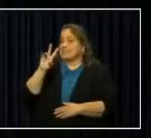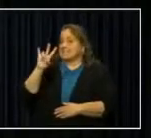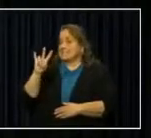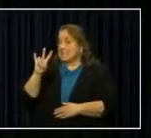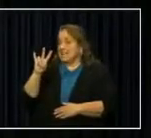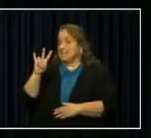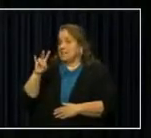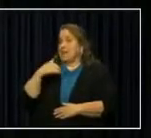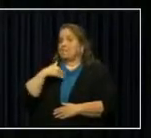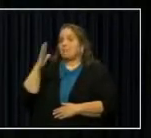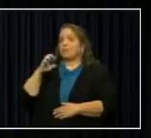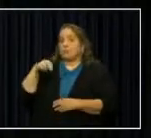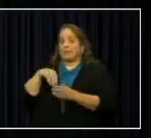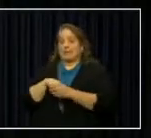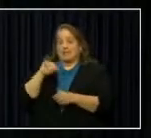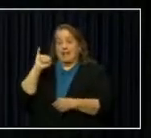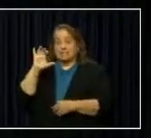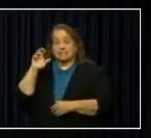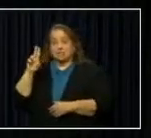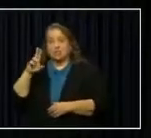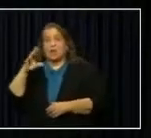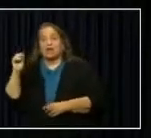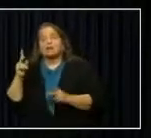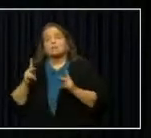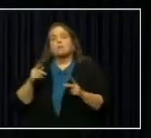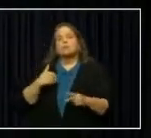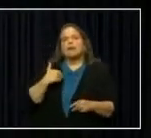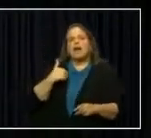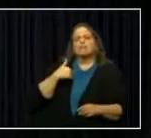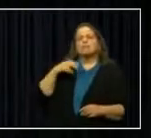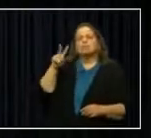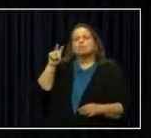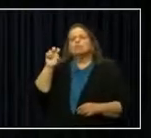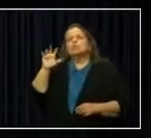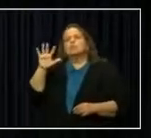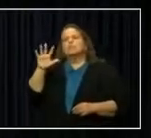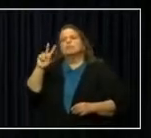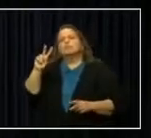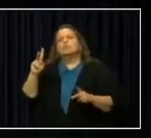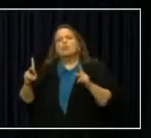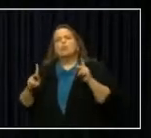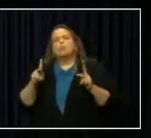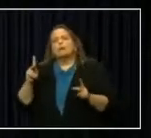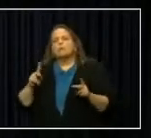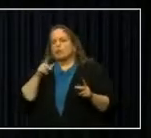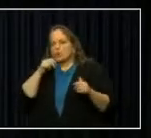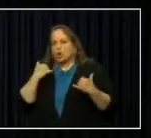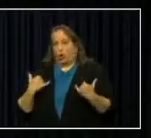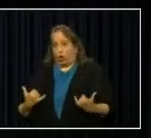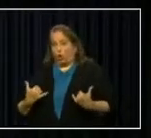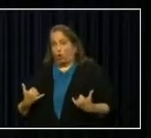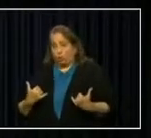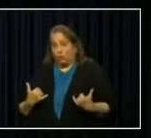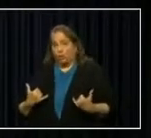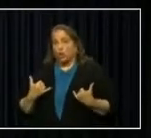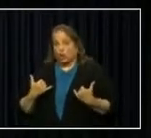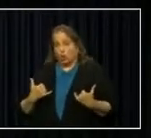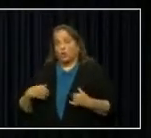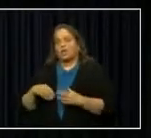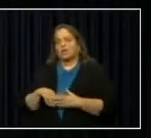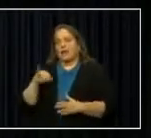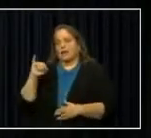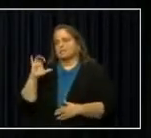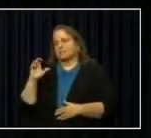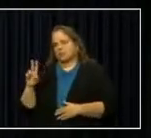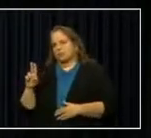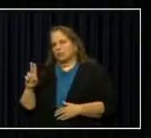367 have ever been in the ICU. And folks, we have 252 people currently in the